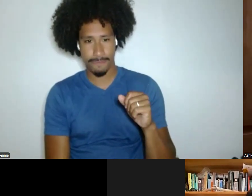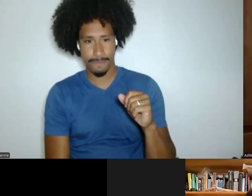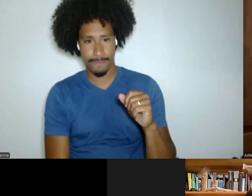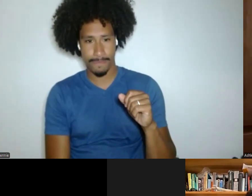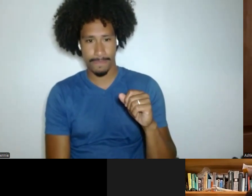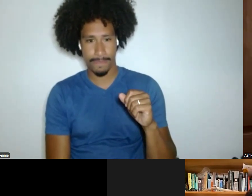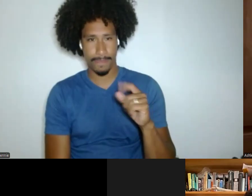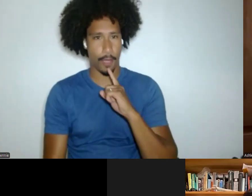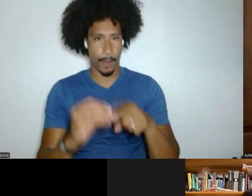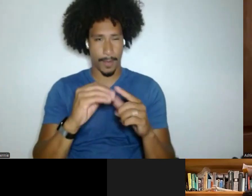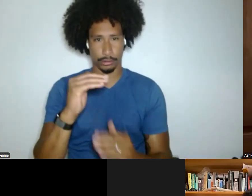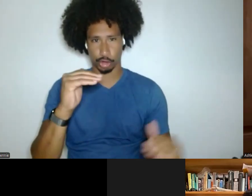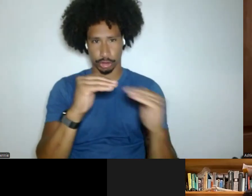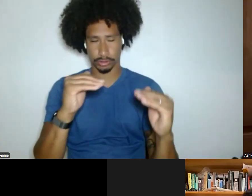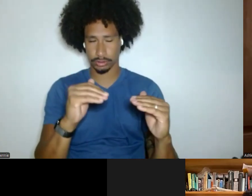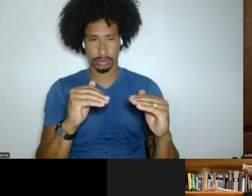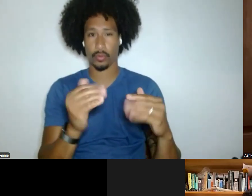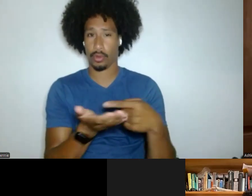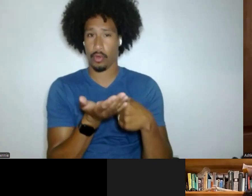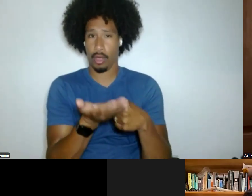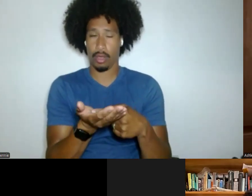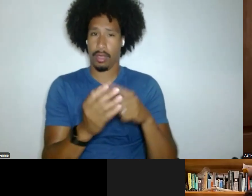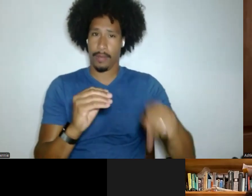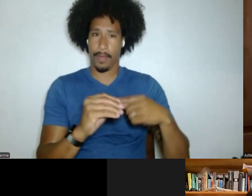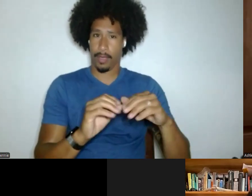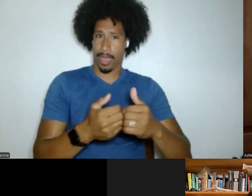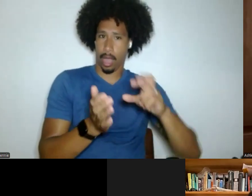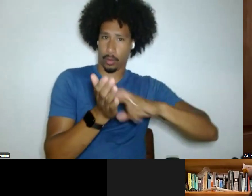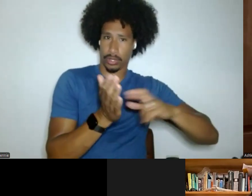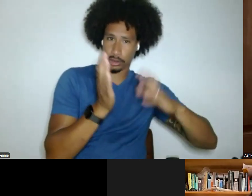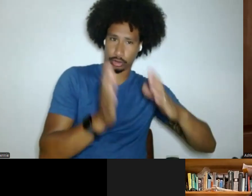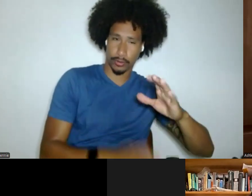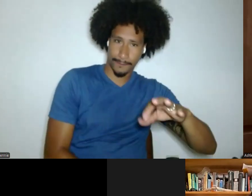talking more about how researchers find and retain our services.